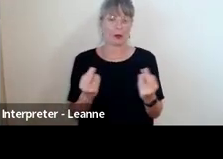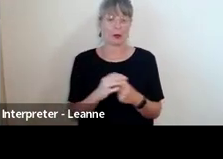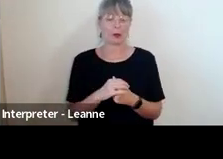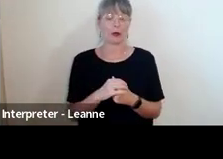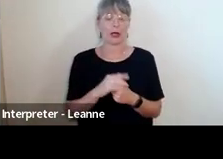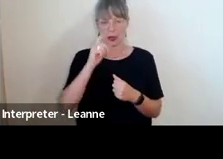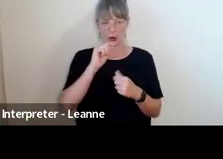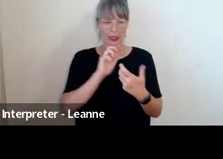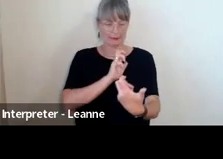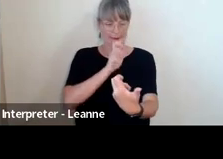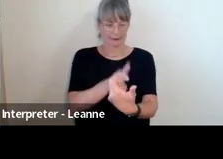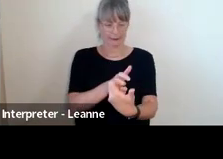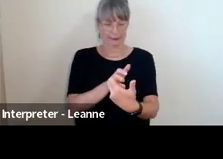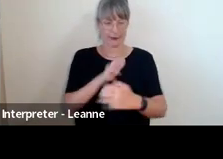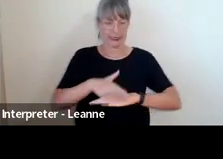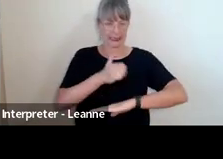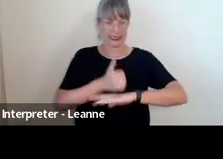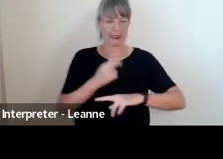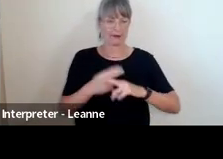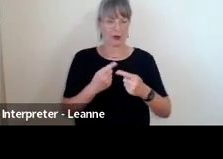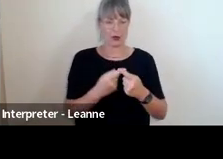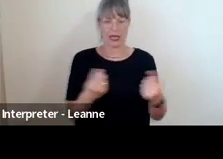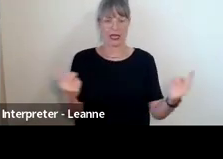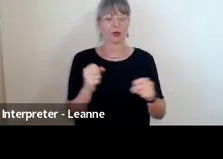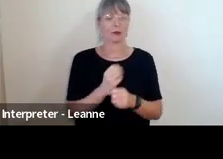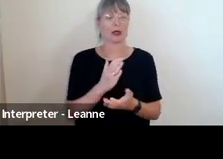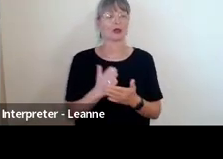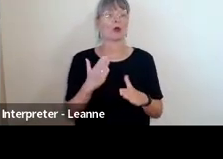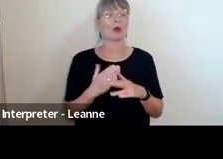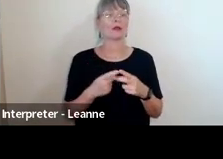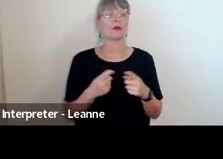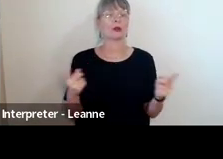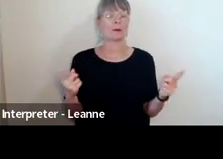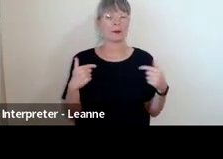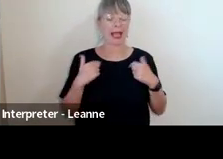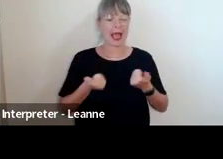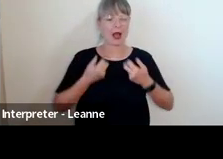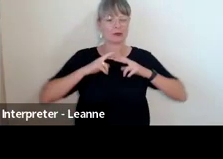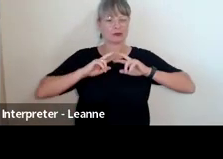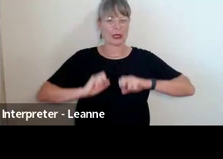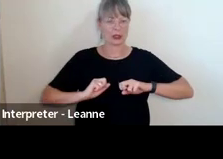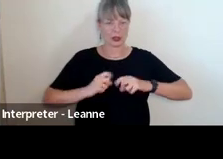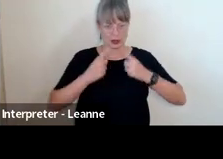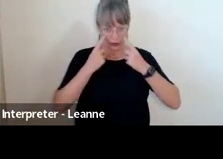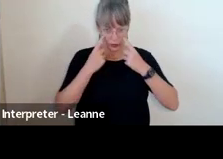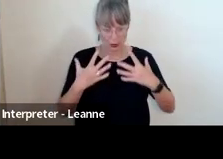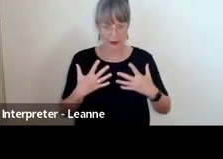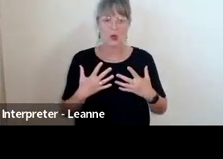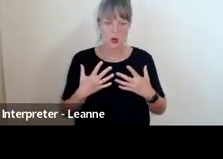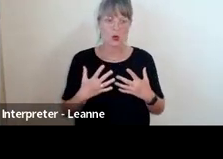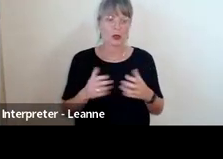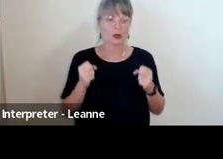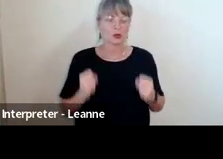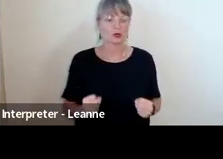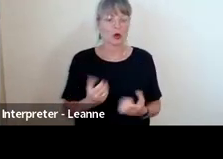member ensures that it works for you. Our research shows a strong demand for Teamy, but we need your help to bring it to life.